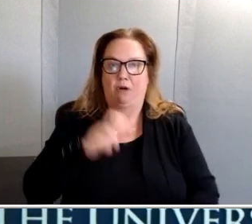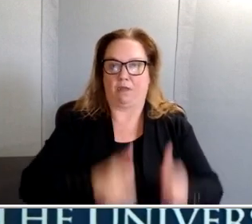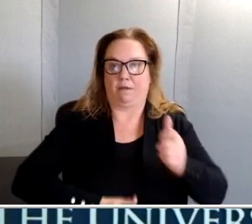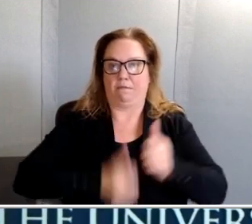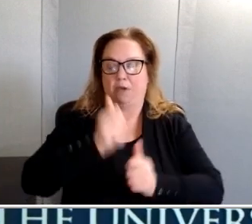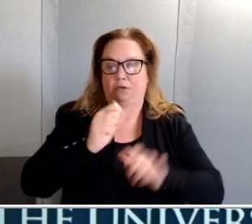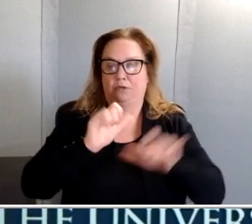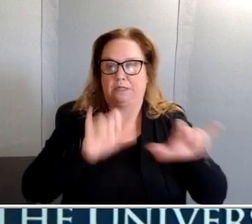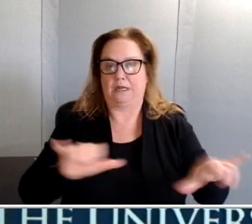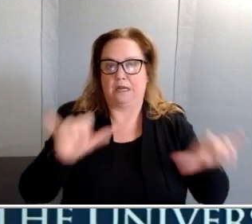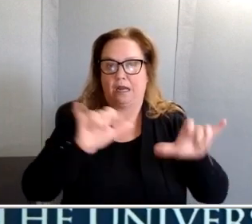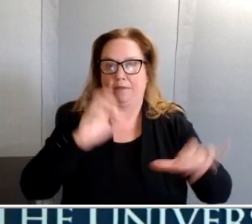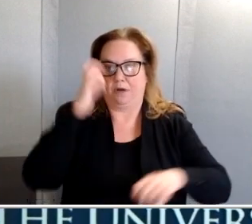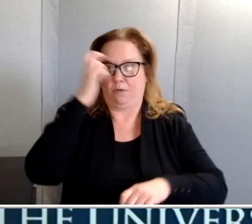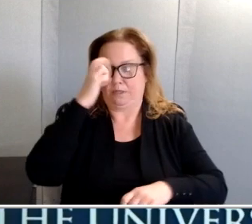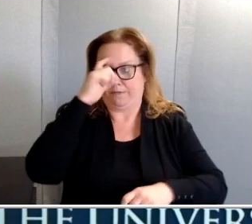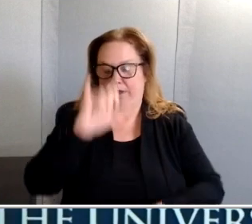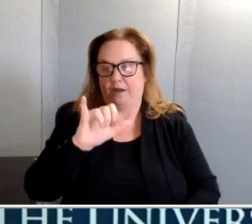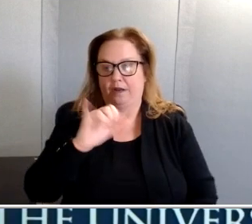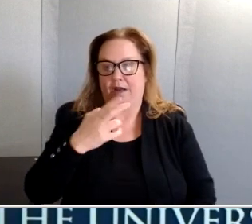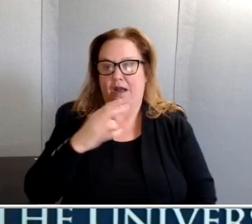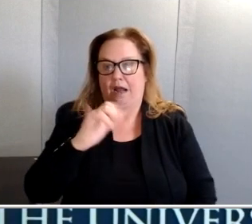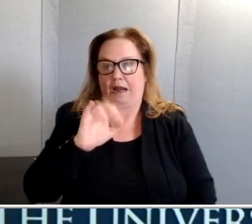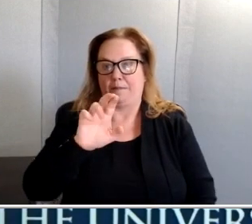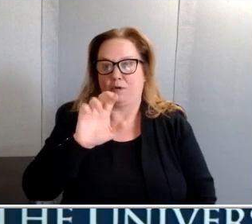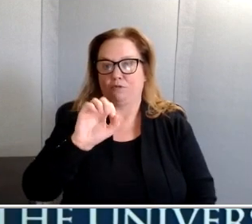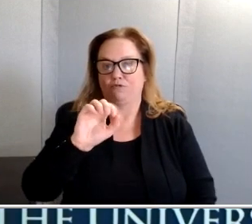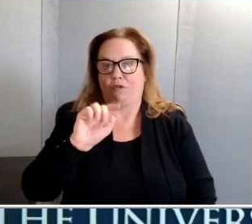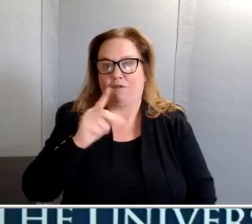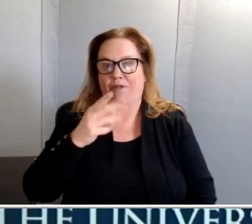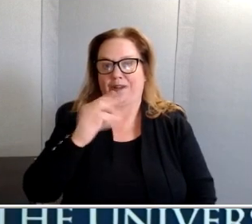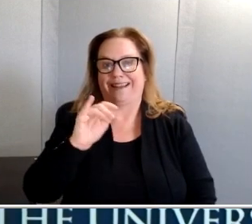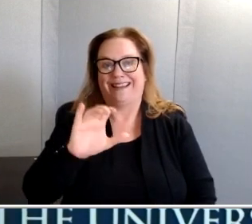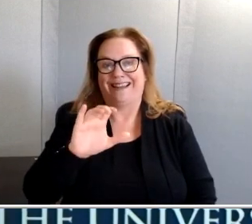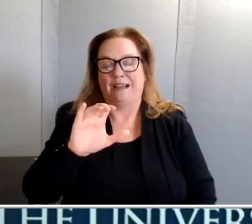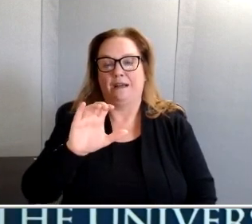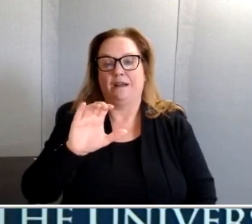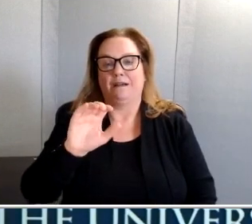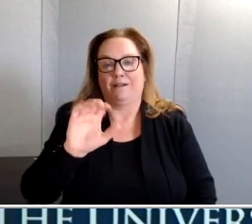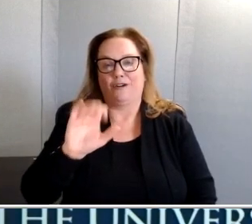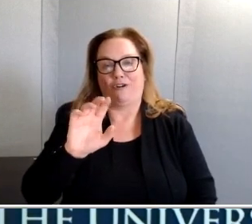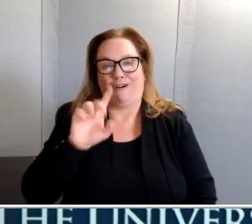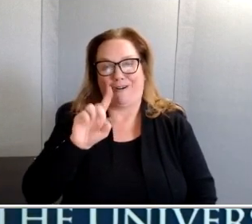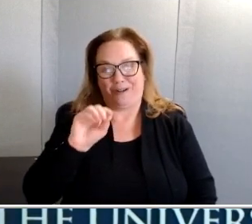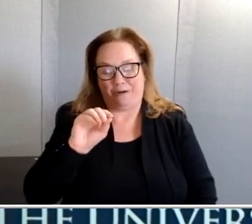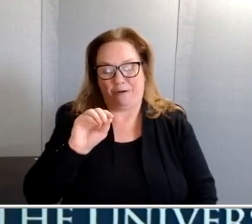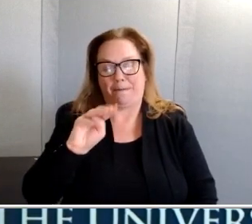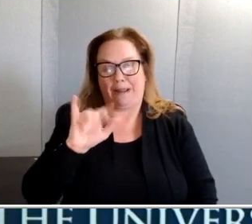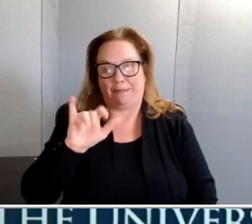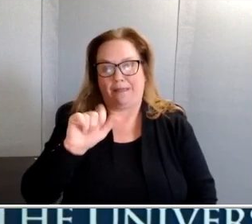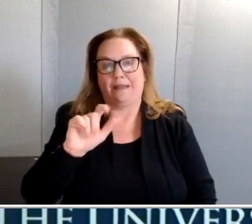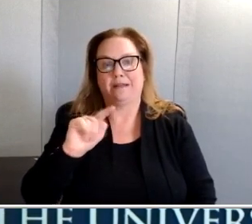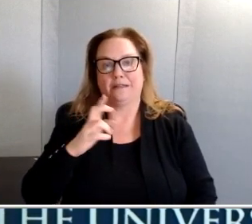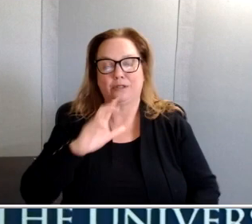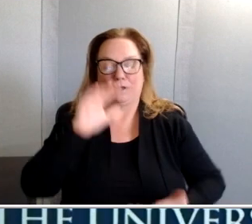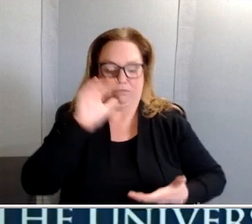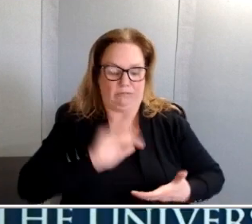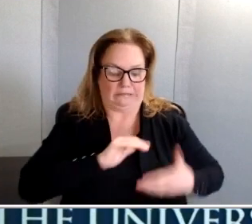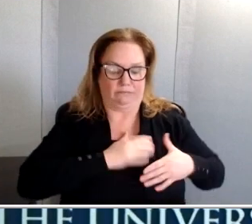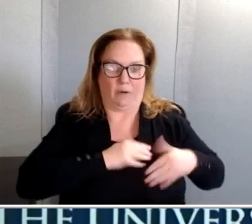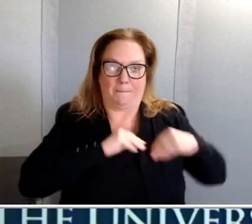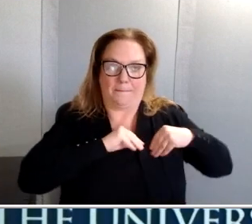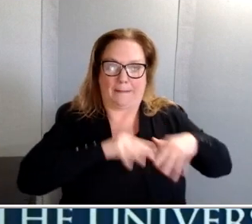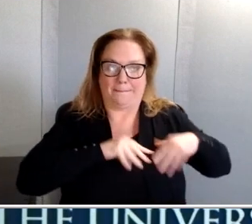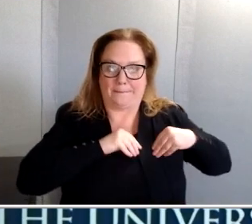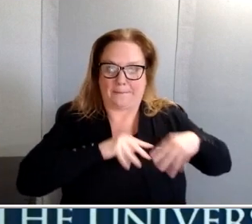common reason for that is hypertrophic cardiomyopathy. So it causes, decrease in the heart to pump blood to the rest of the organs, but